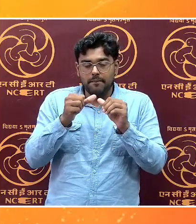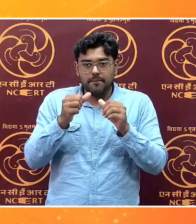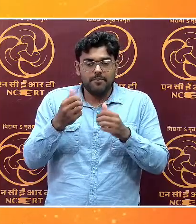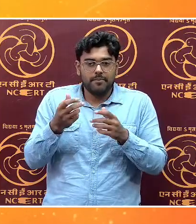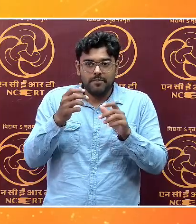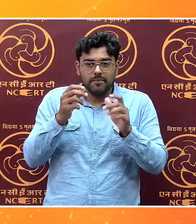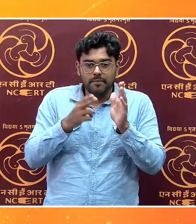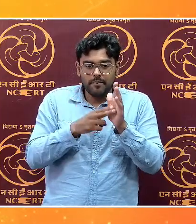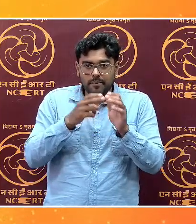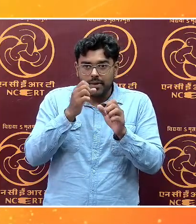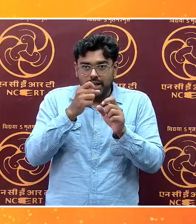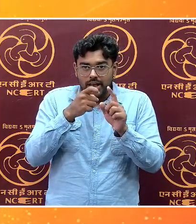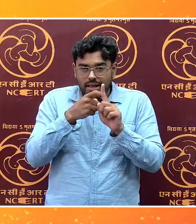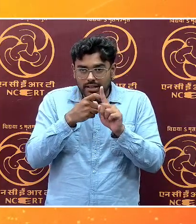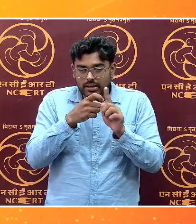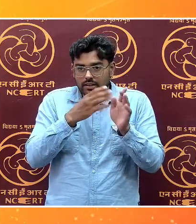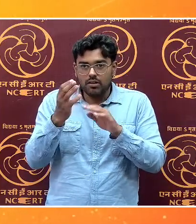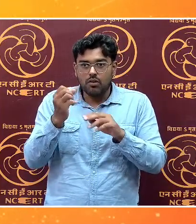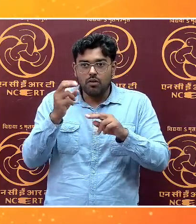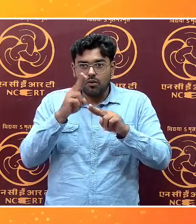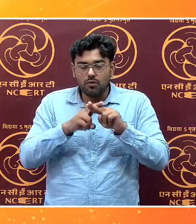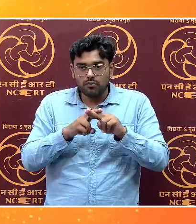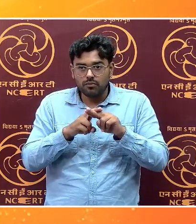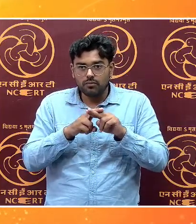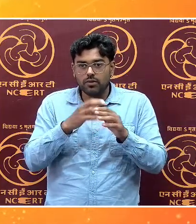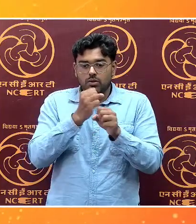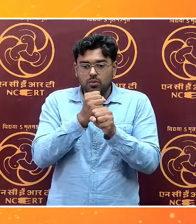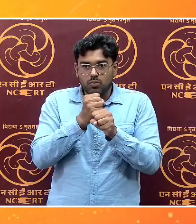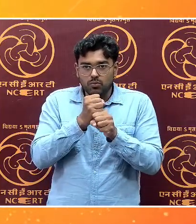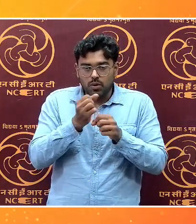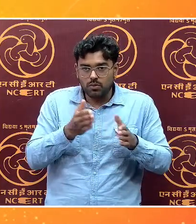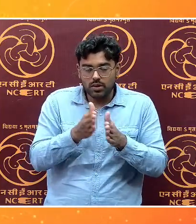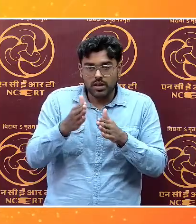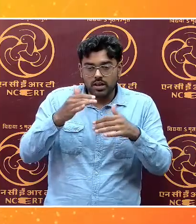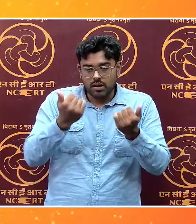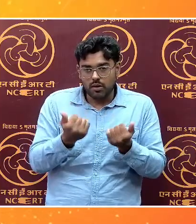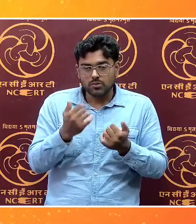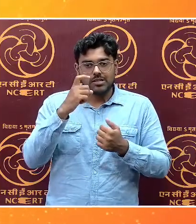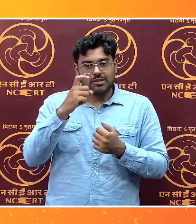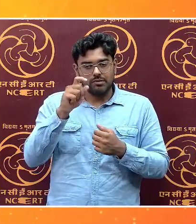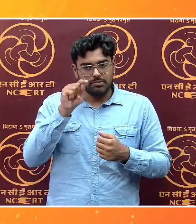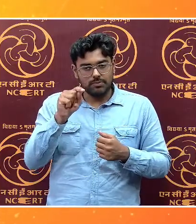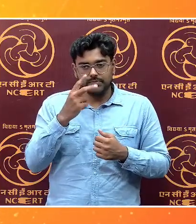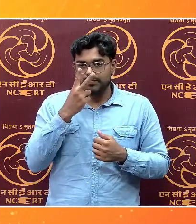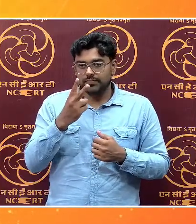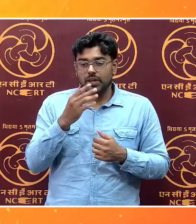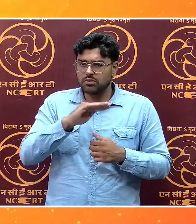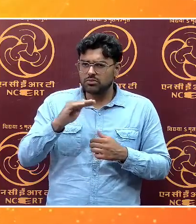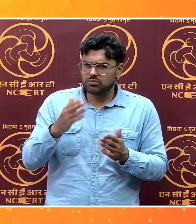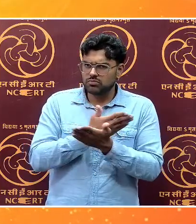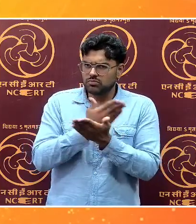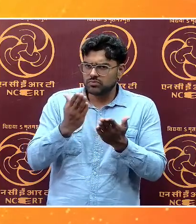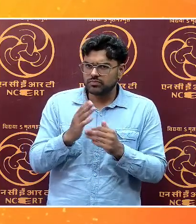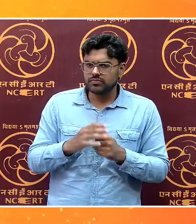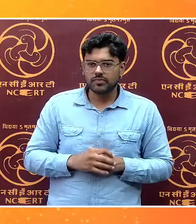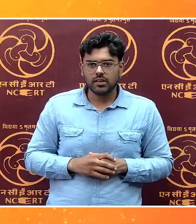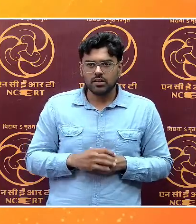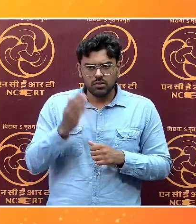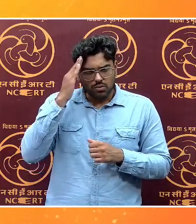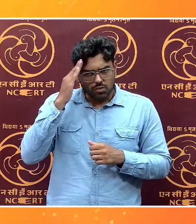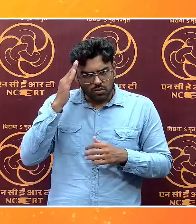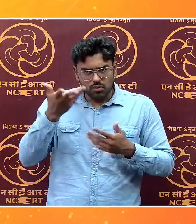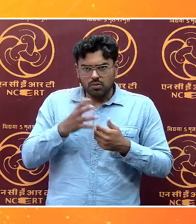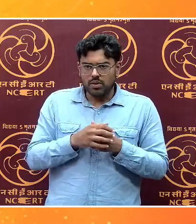Godavari Pushkaram. Now we move to another important fact about Godavari. So, dear children, Godavari is